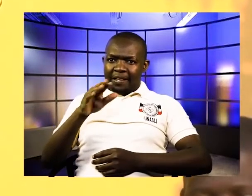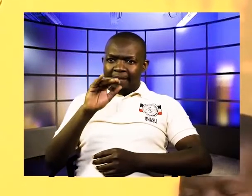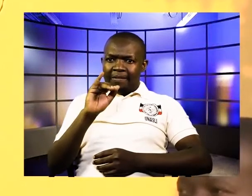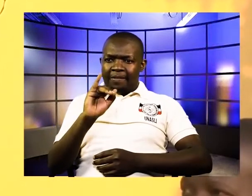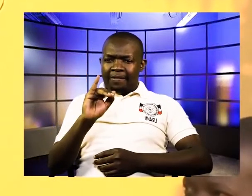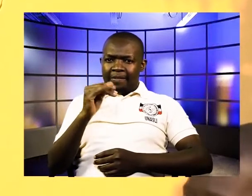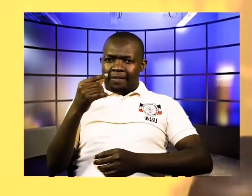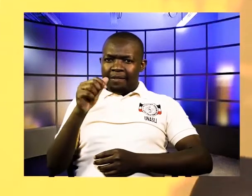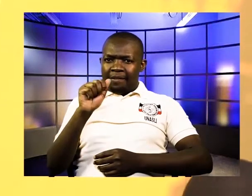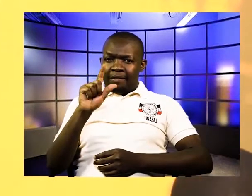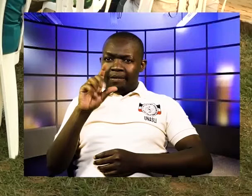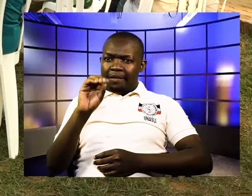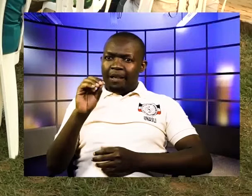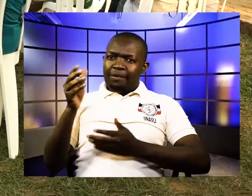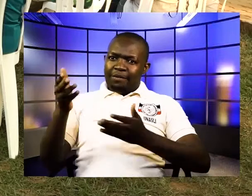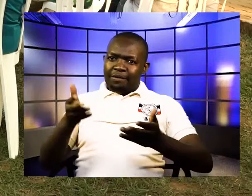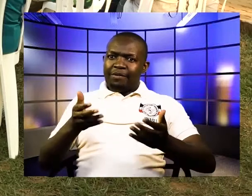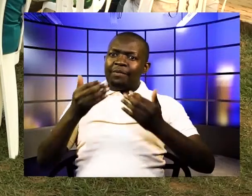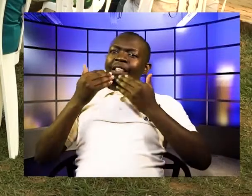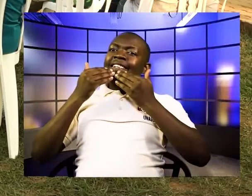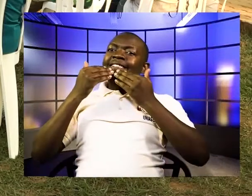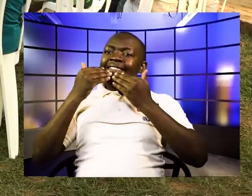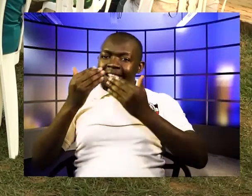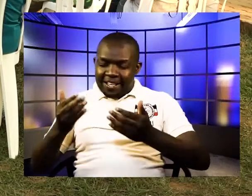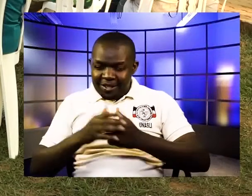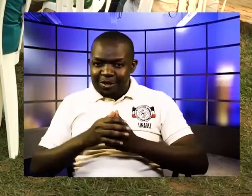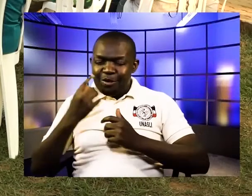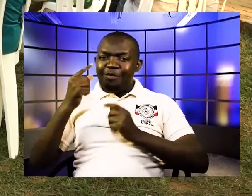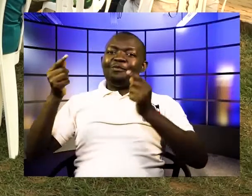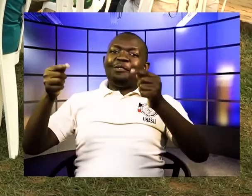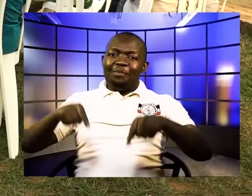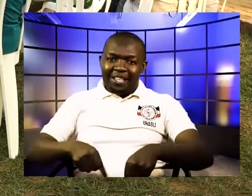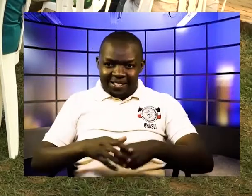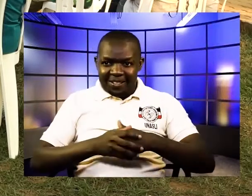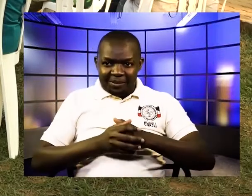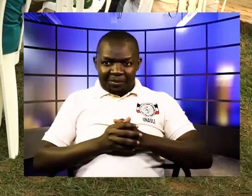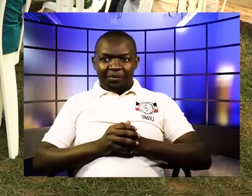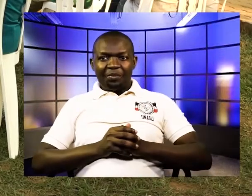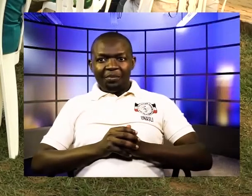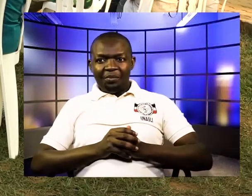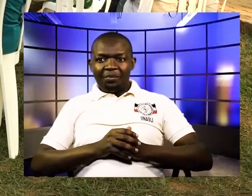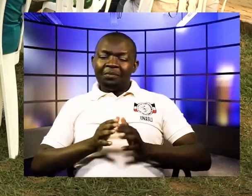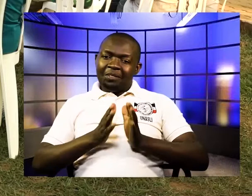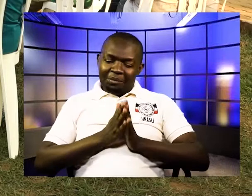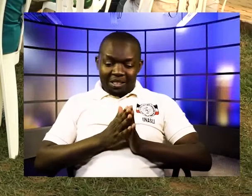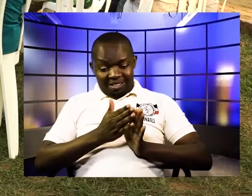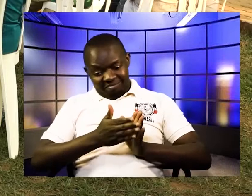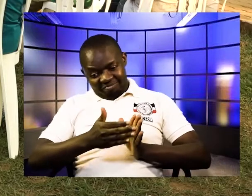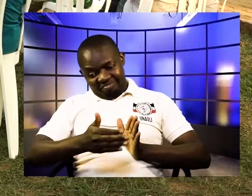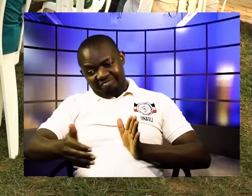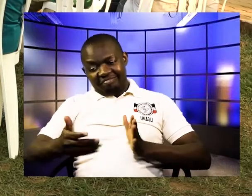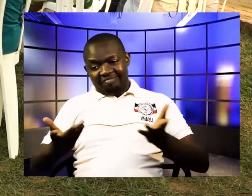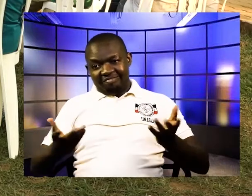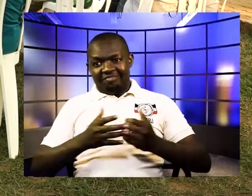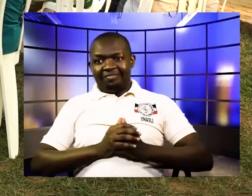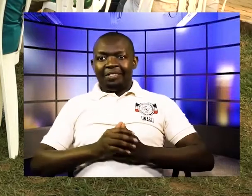Igalo, thank you for being here. Please take us through.